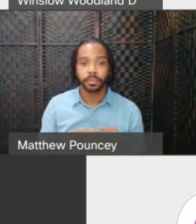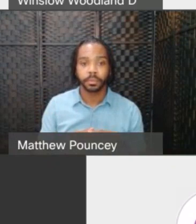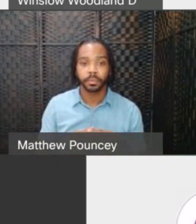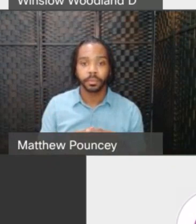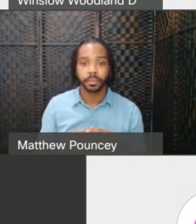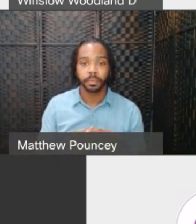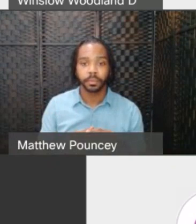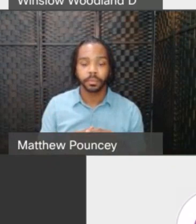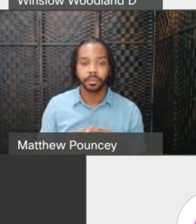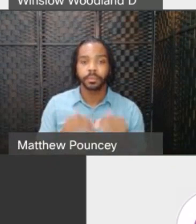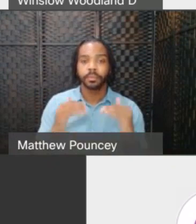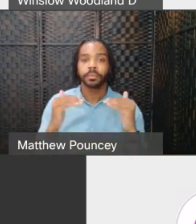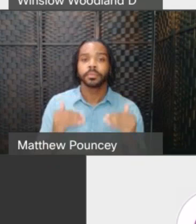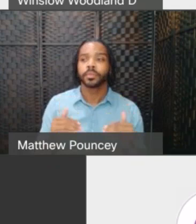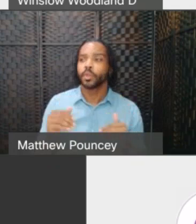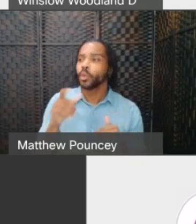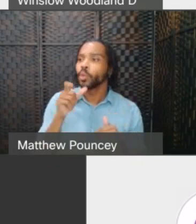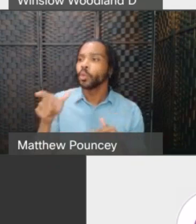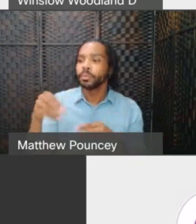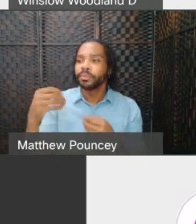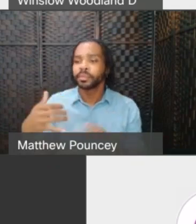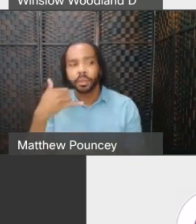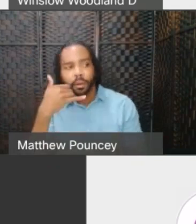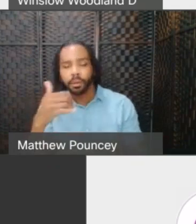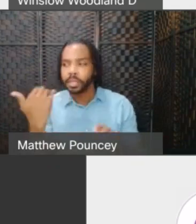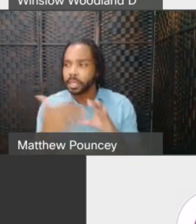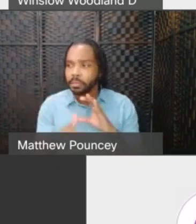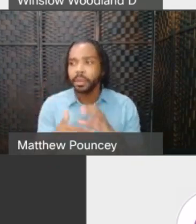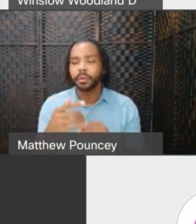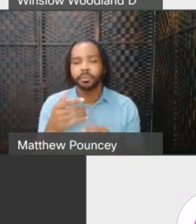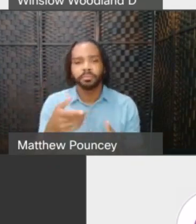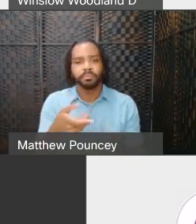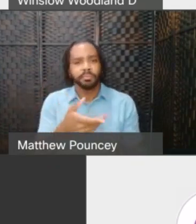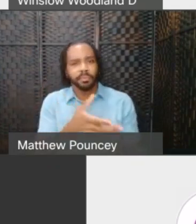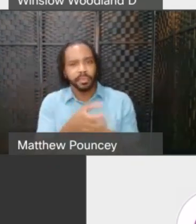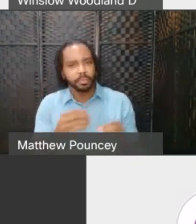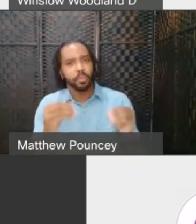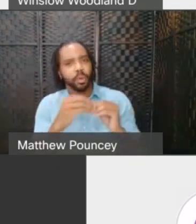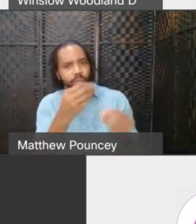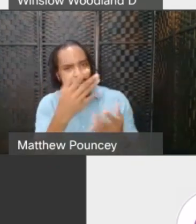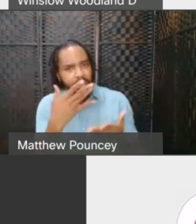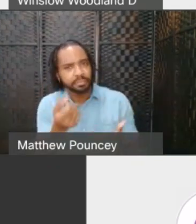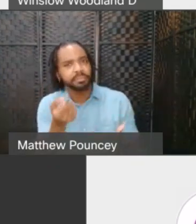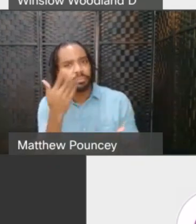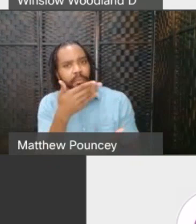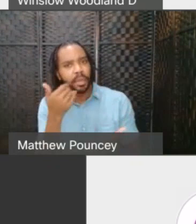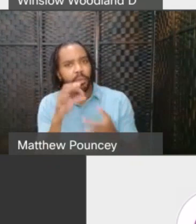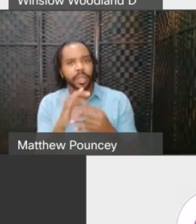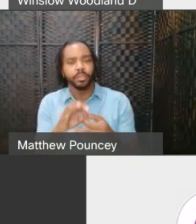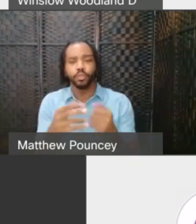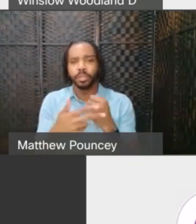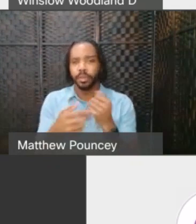Who can providers call or email to get a better understanding of the updated retainer payments? I would suggest, as I